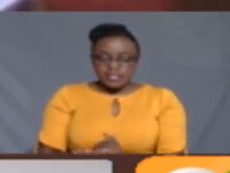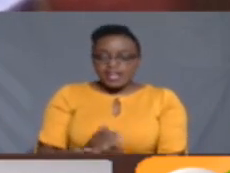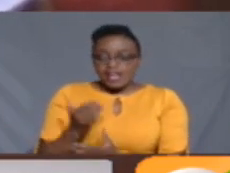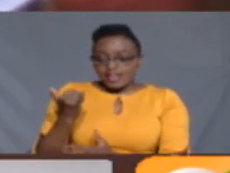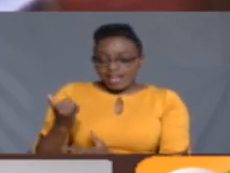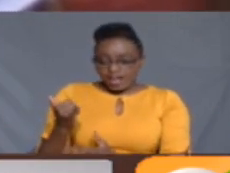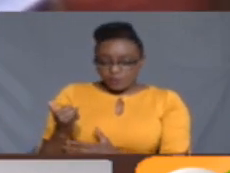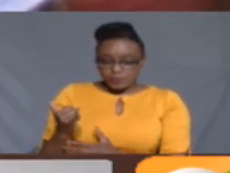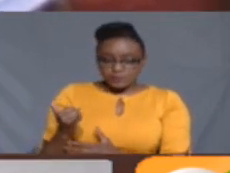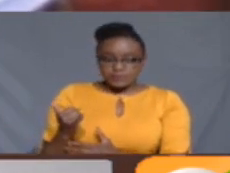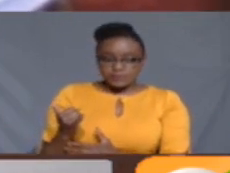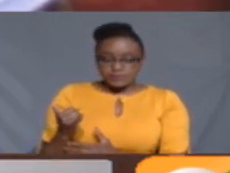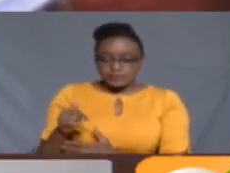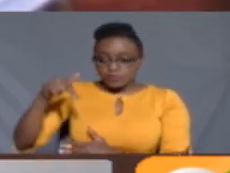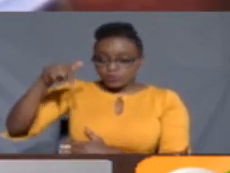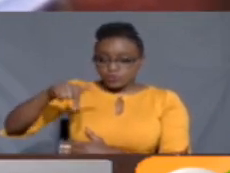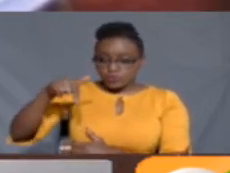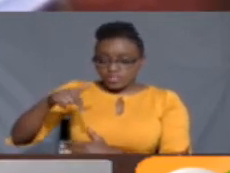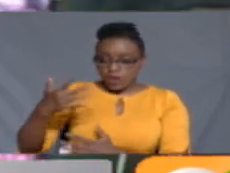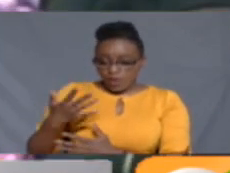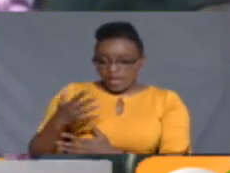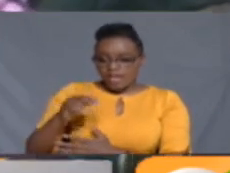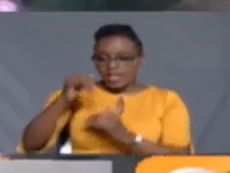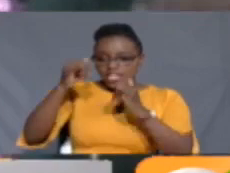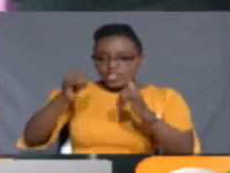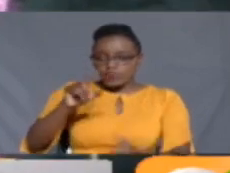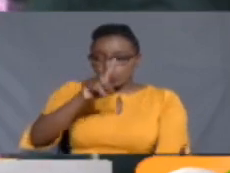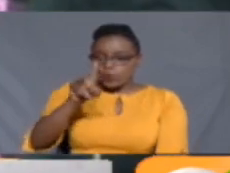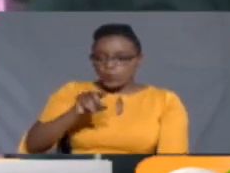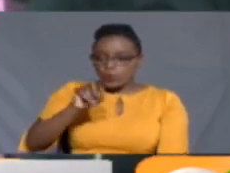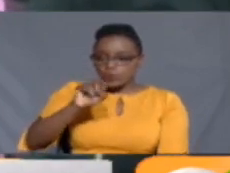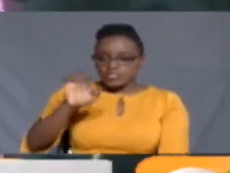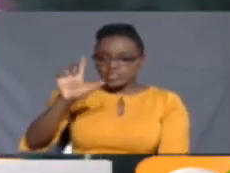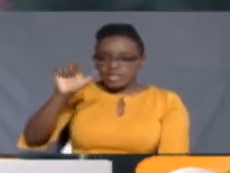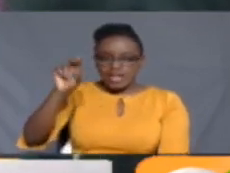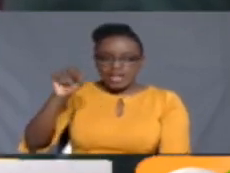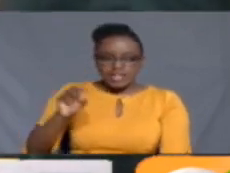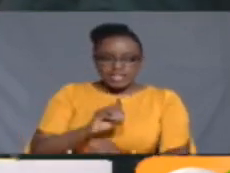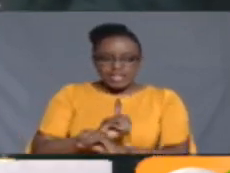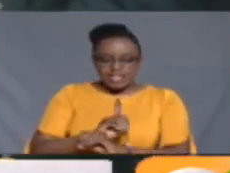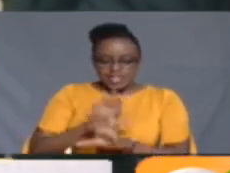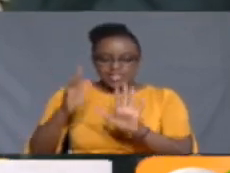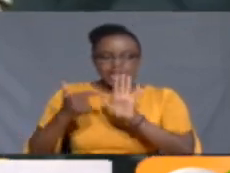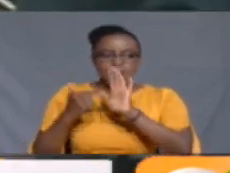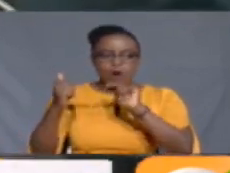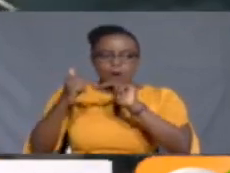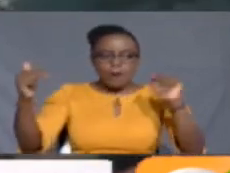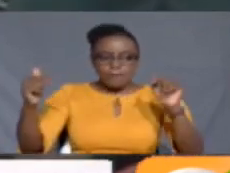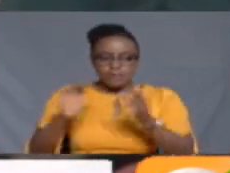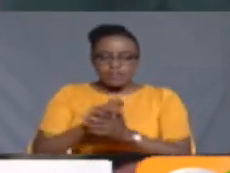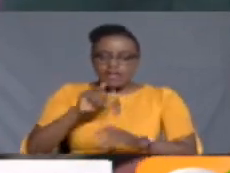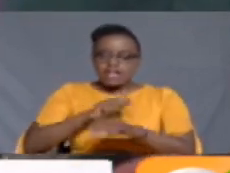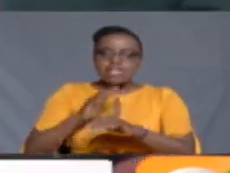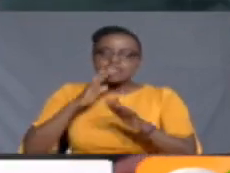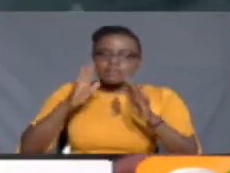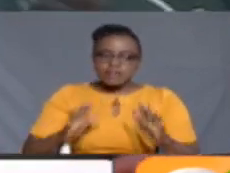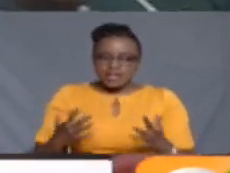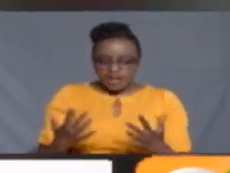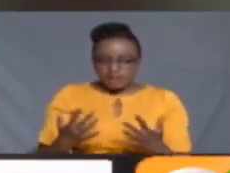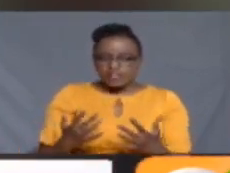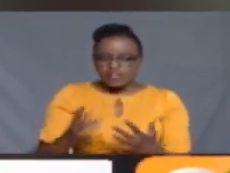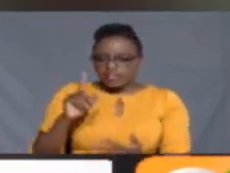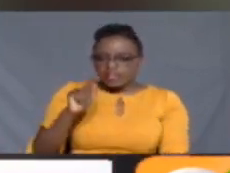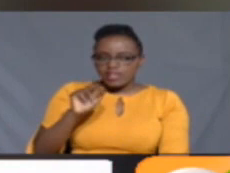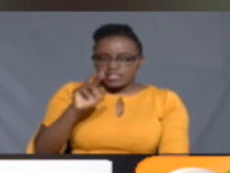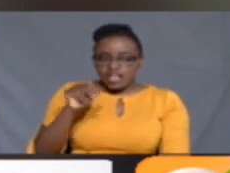out. Today in New Zealand, it was the clear opposite, where the Speaker of the House, Trevor